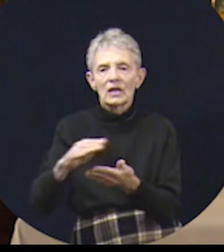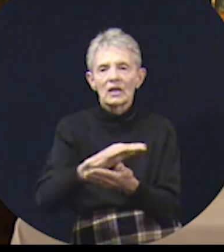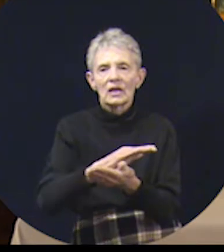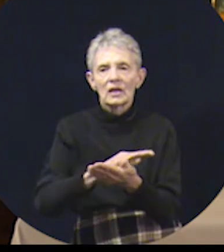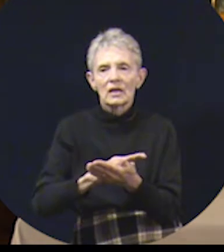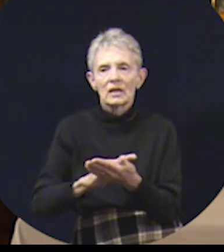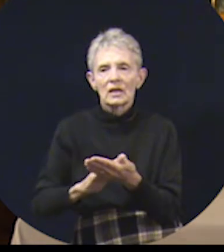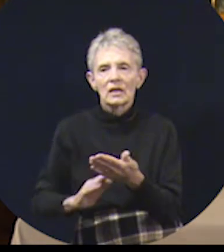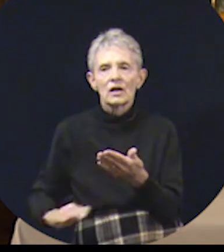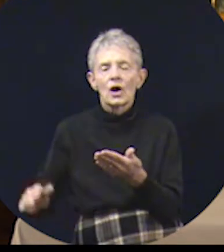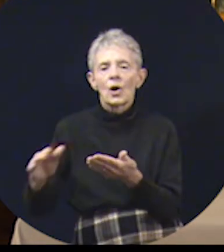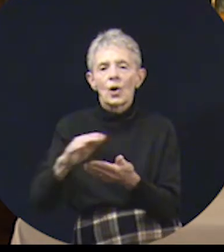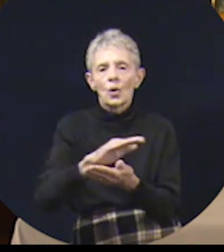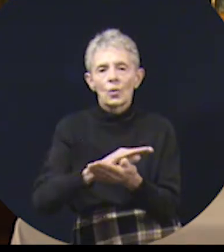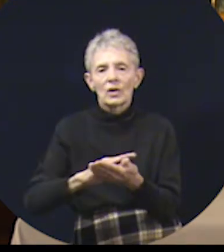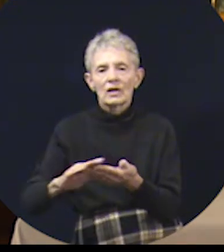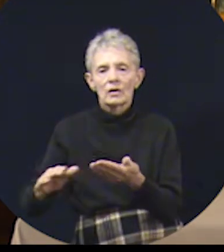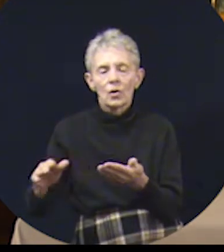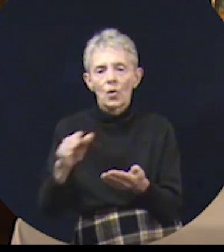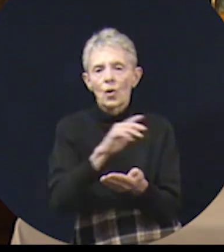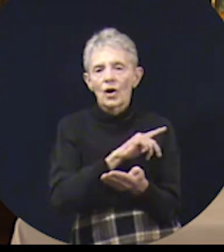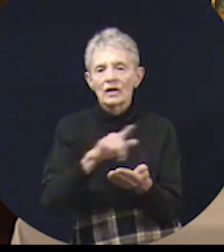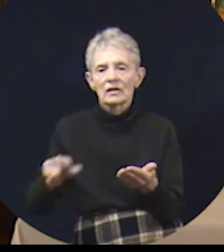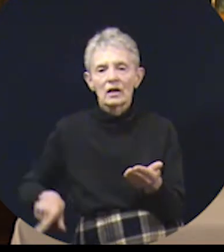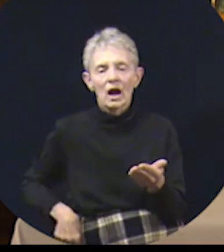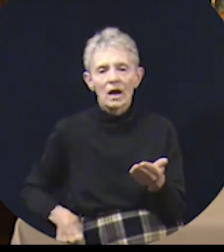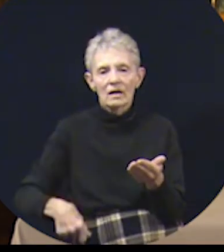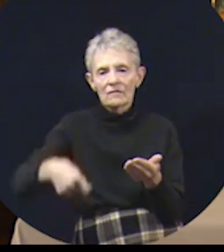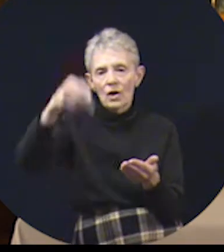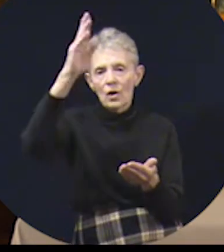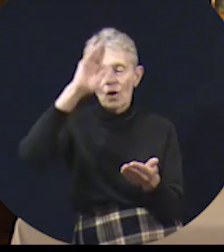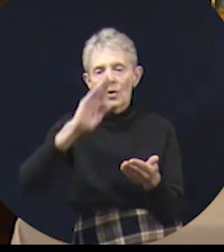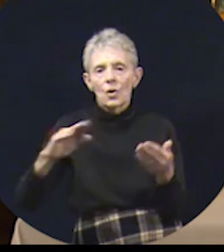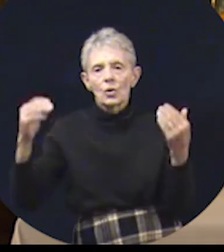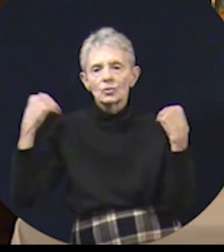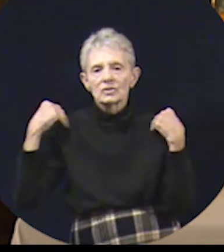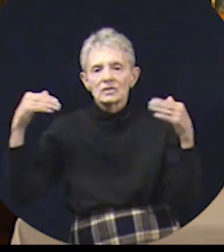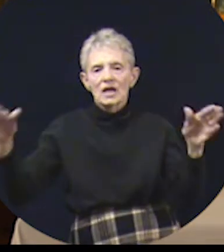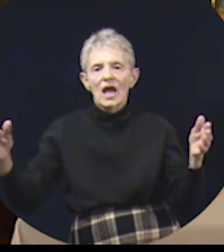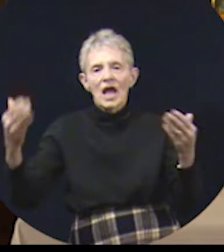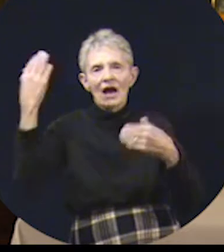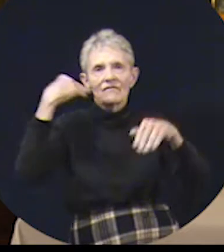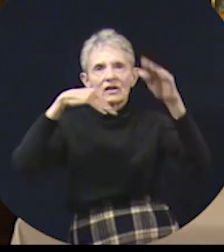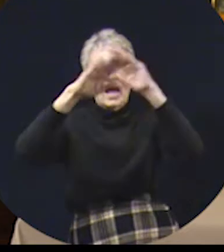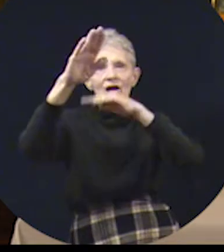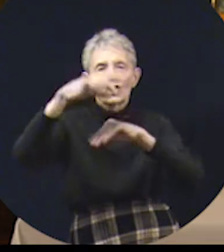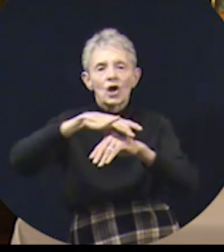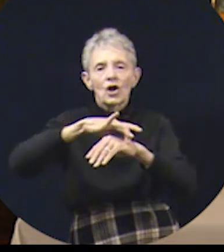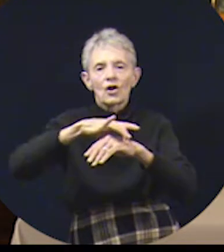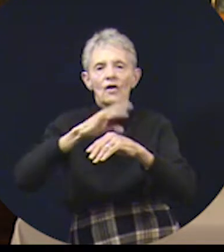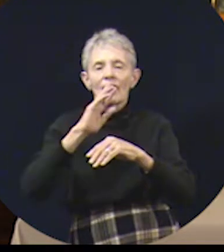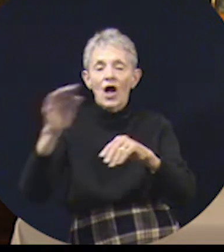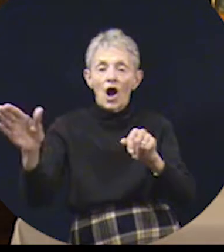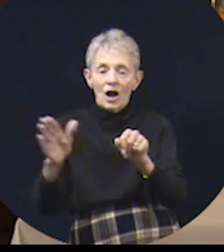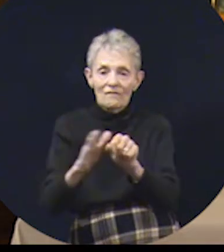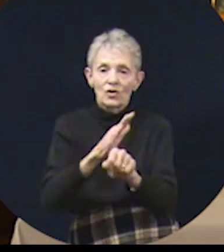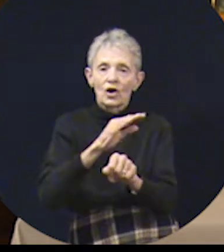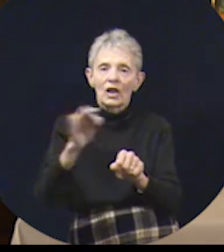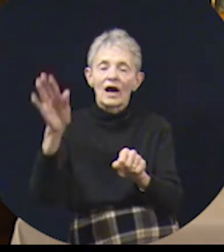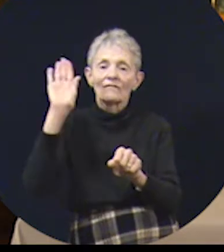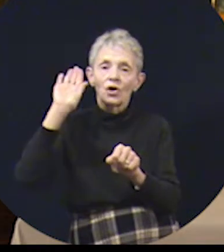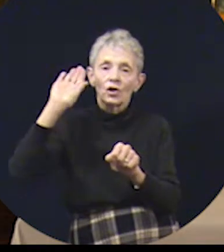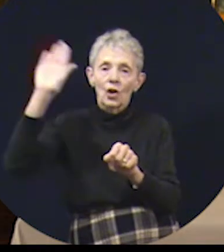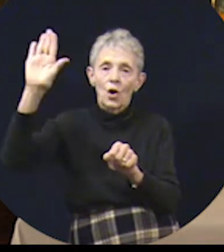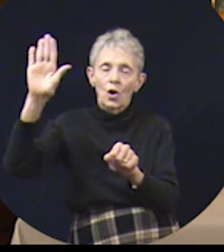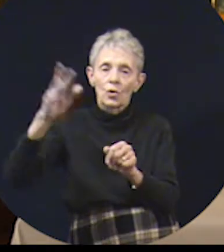holy, holy Lord God of hosts, heaven and earth are full